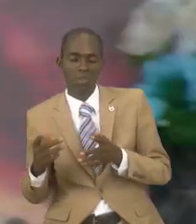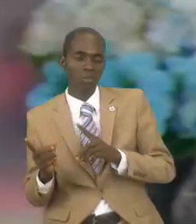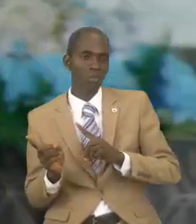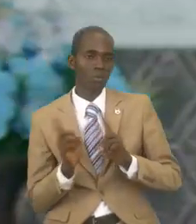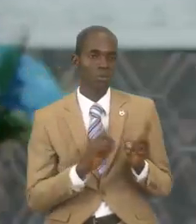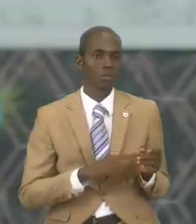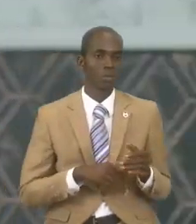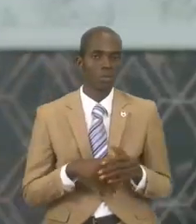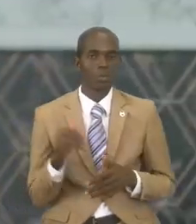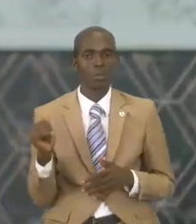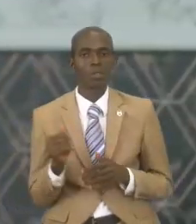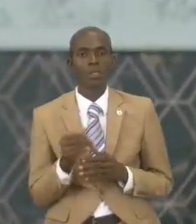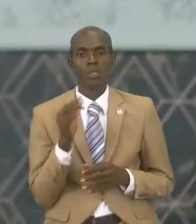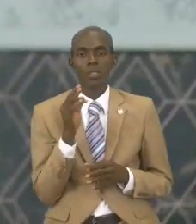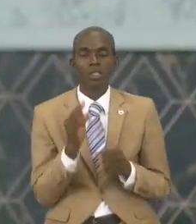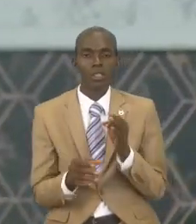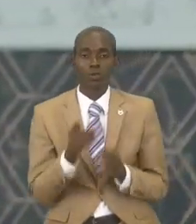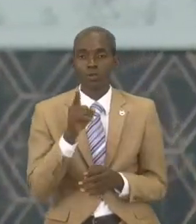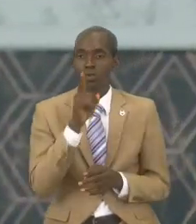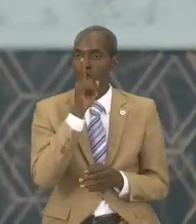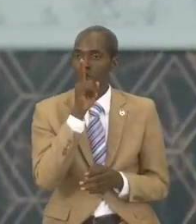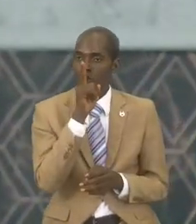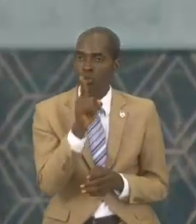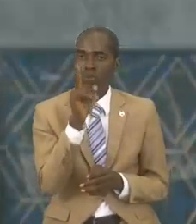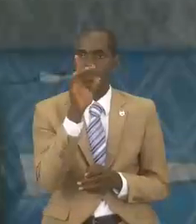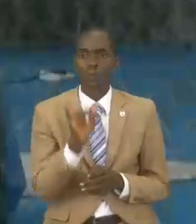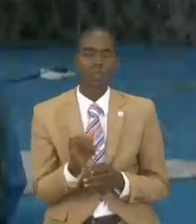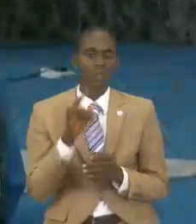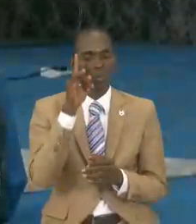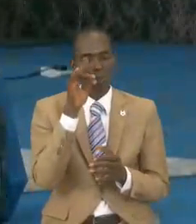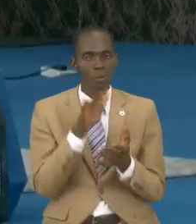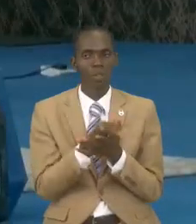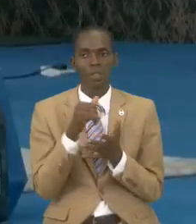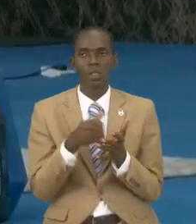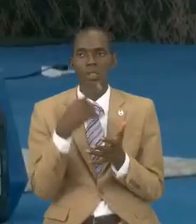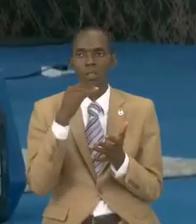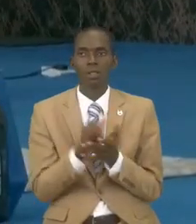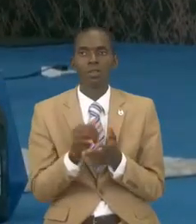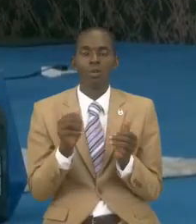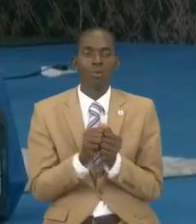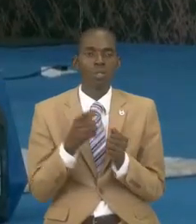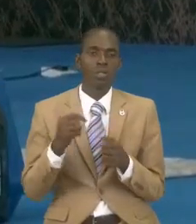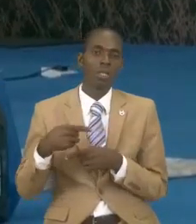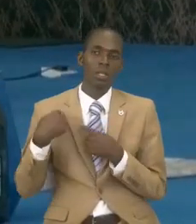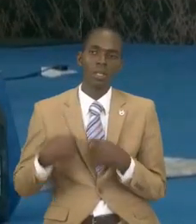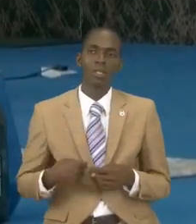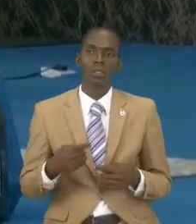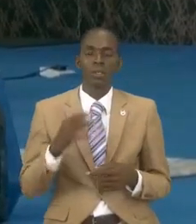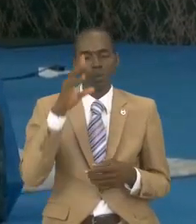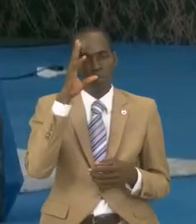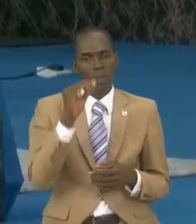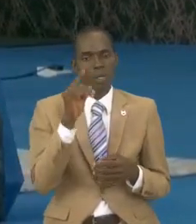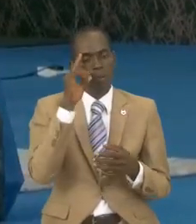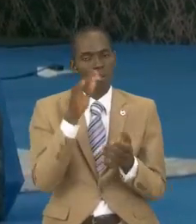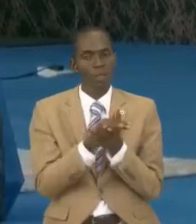worm. If you truly believe, it says, for with the heart man believeth